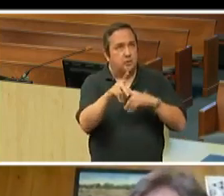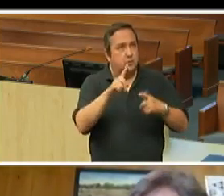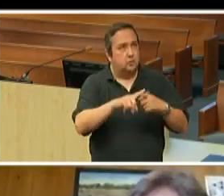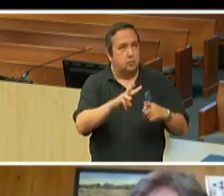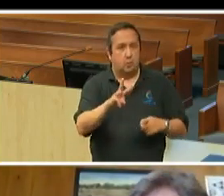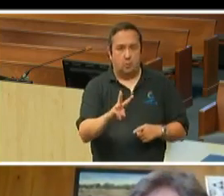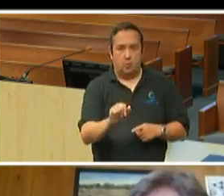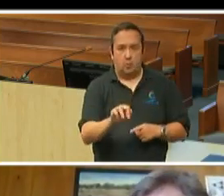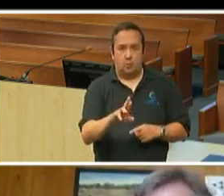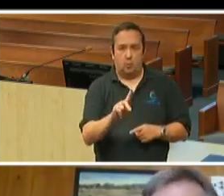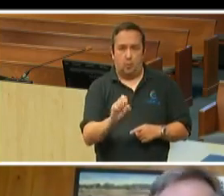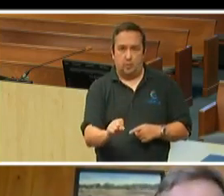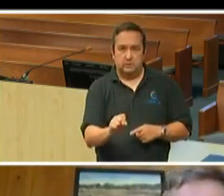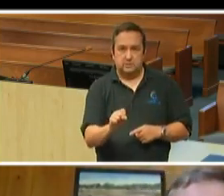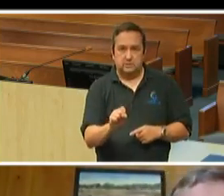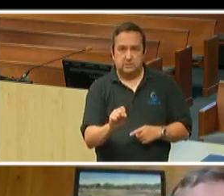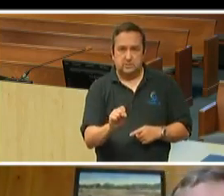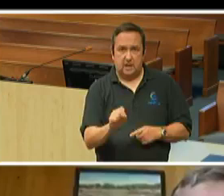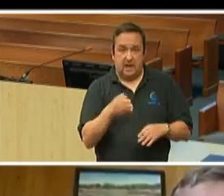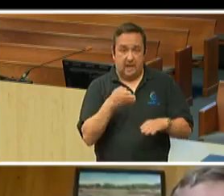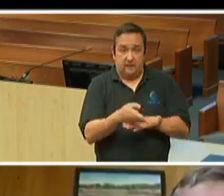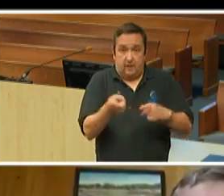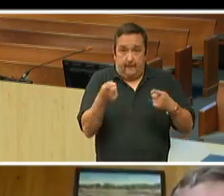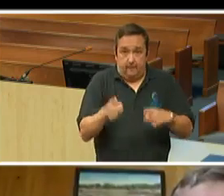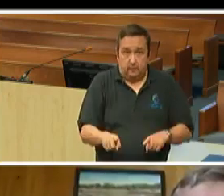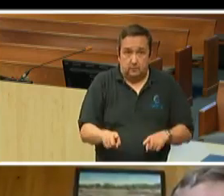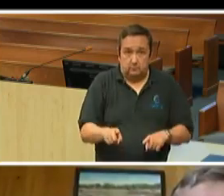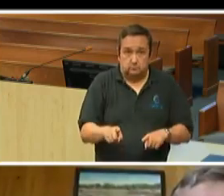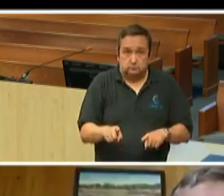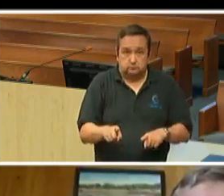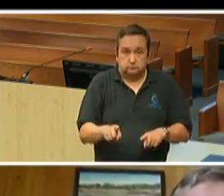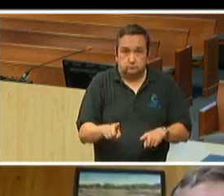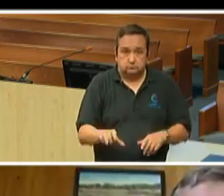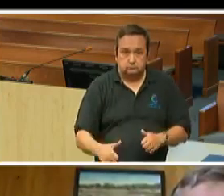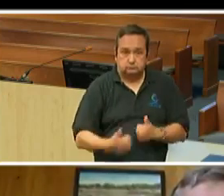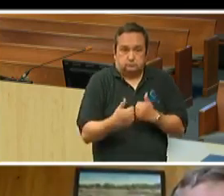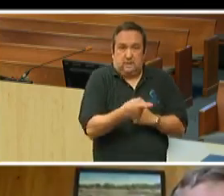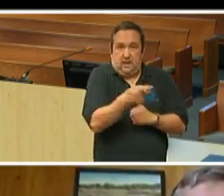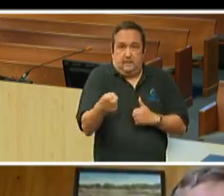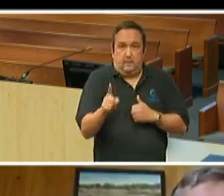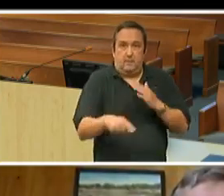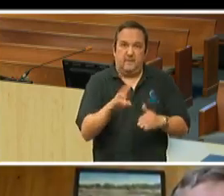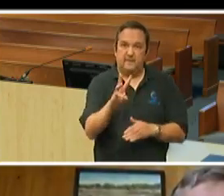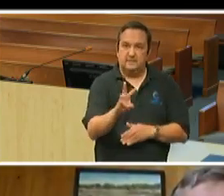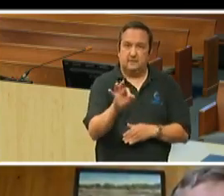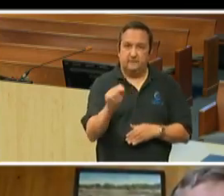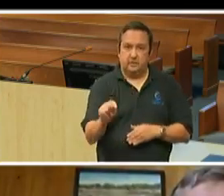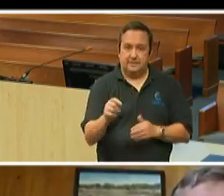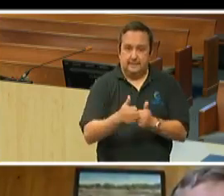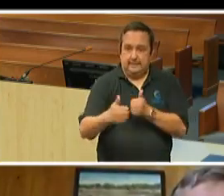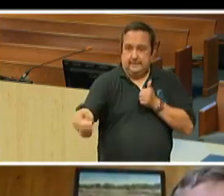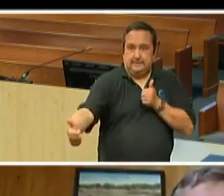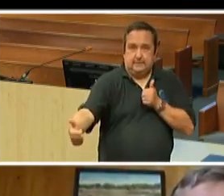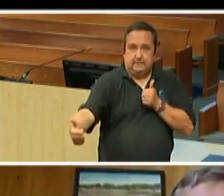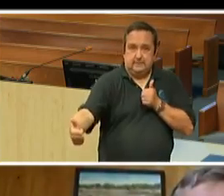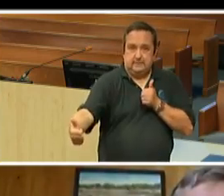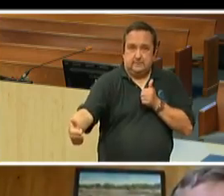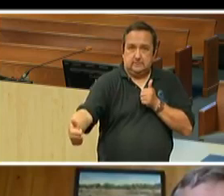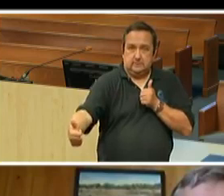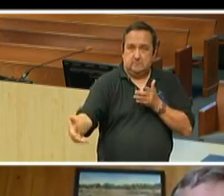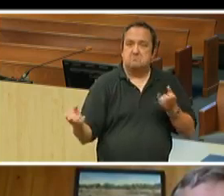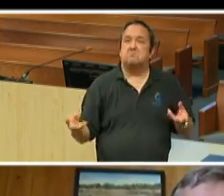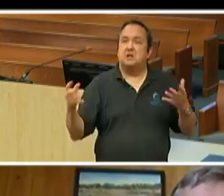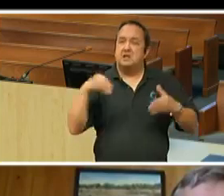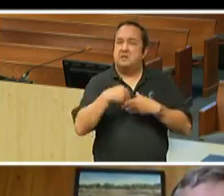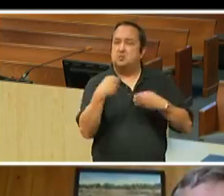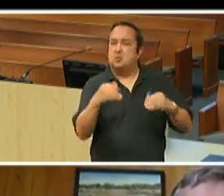wards right after this came out and was challenging them on the 6 foot distance and how many were